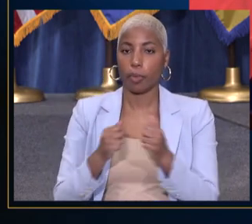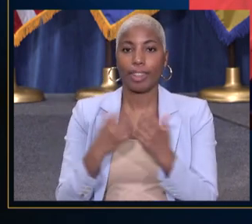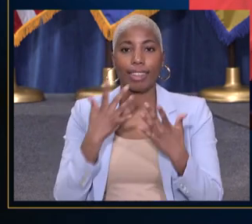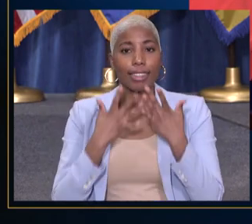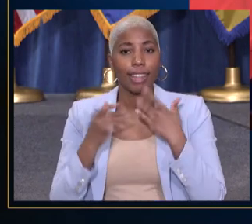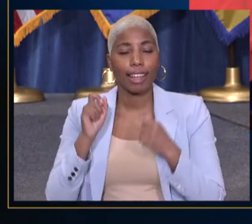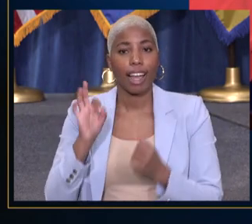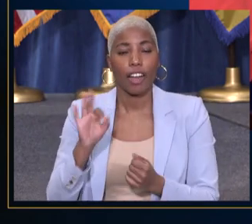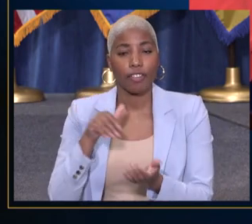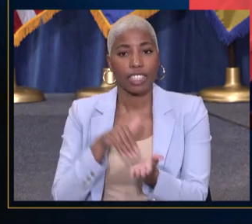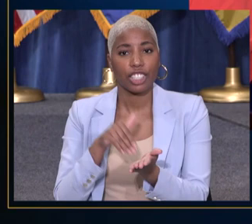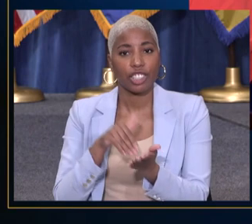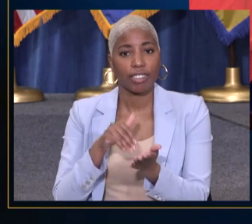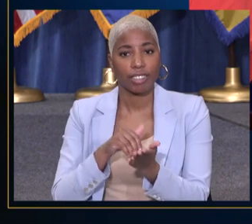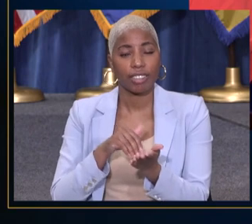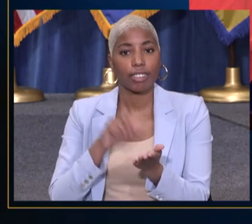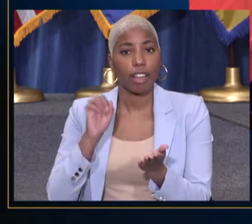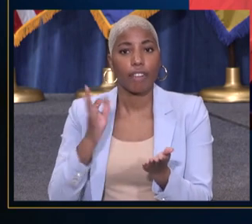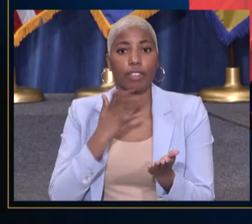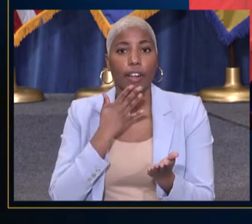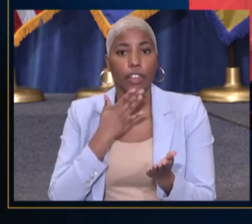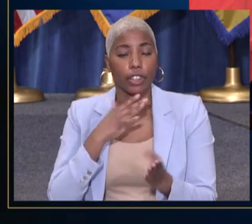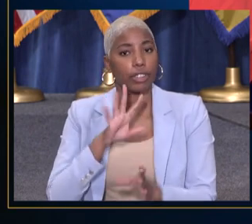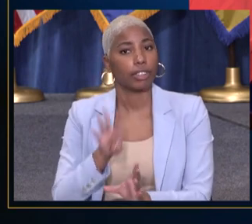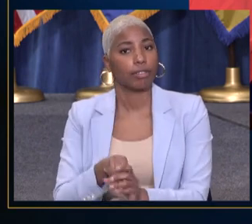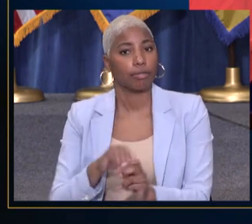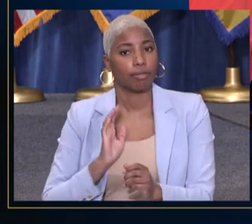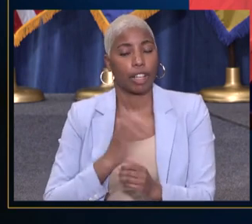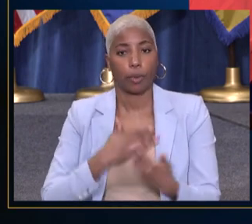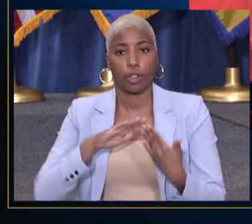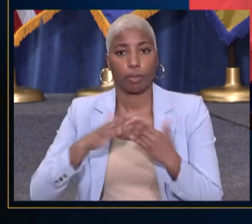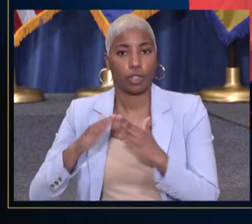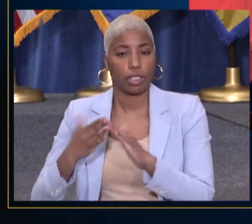physicians of color in our community, and